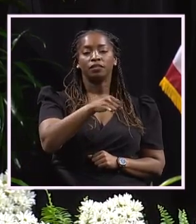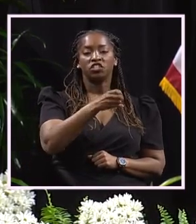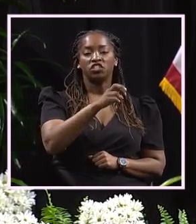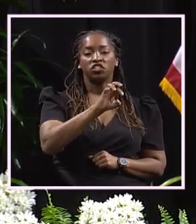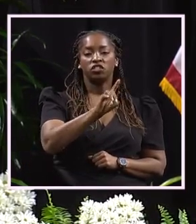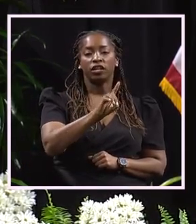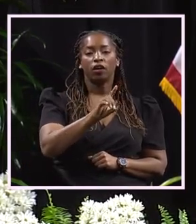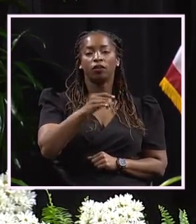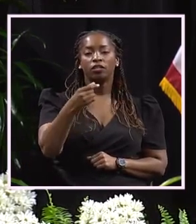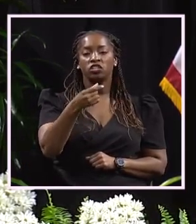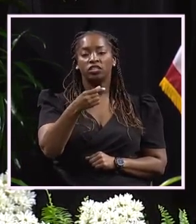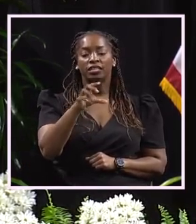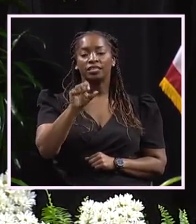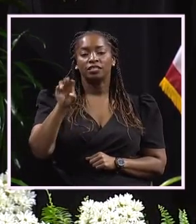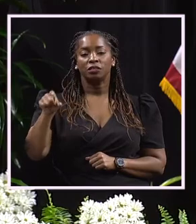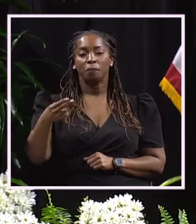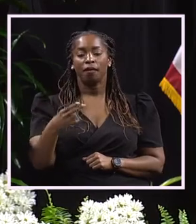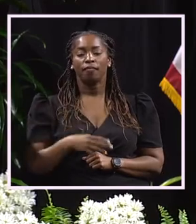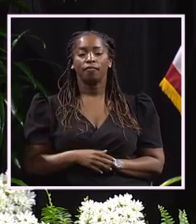Brittany Sierra Garcia.